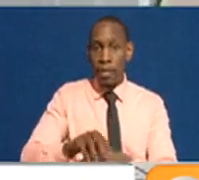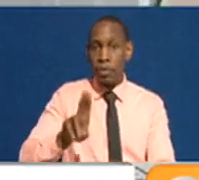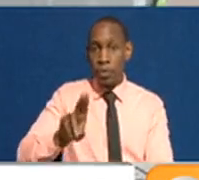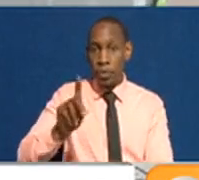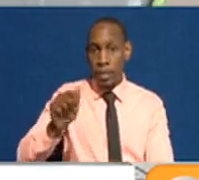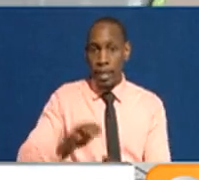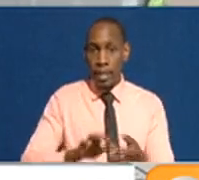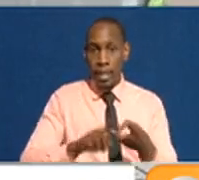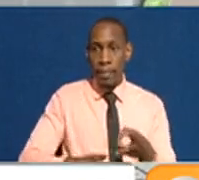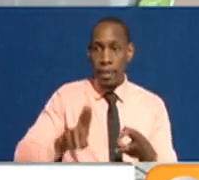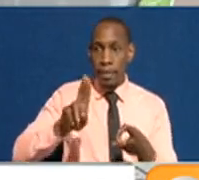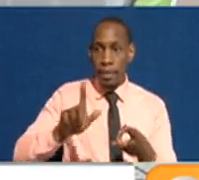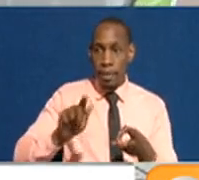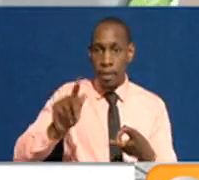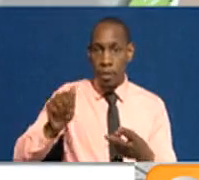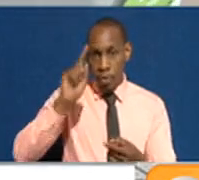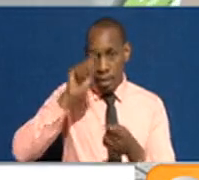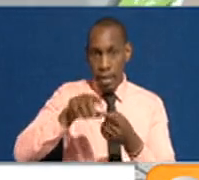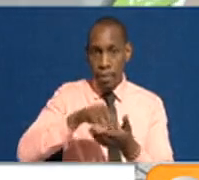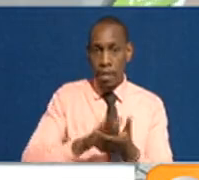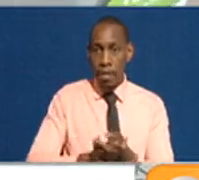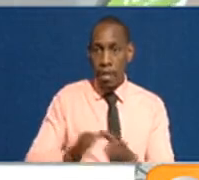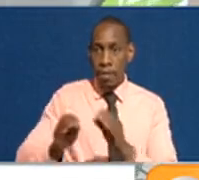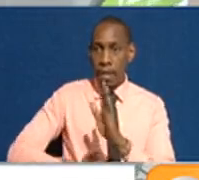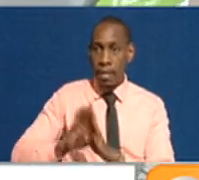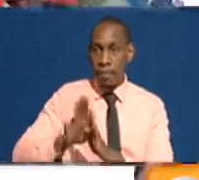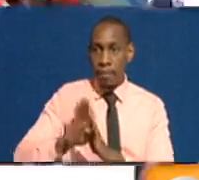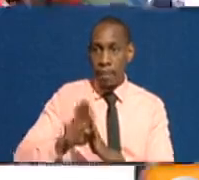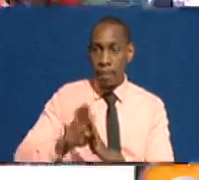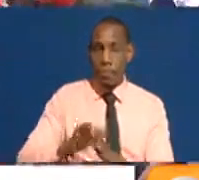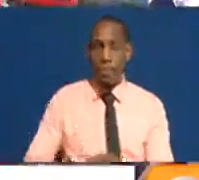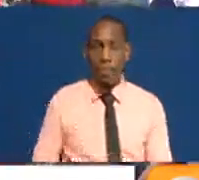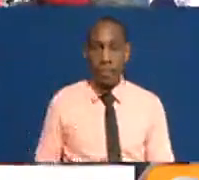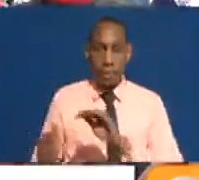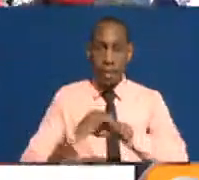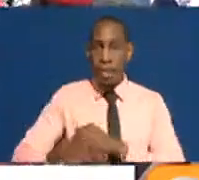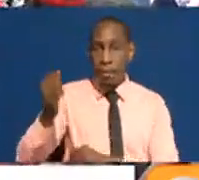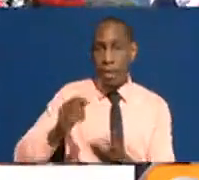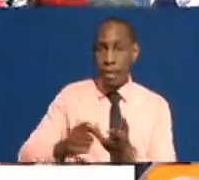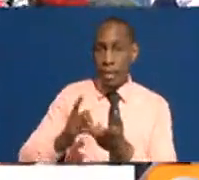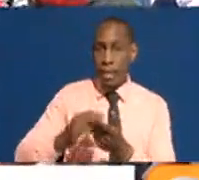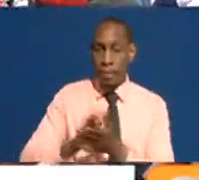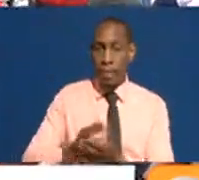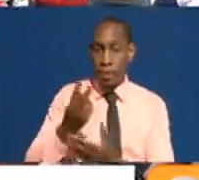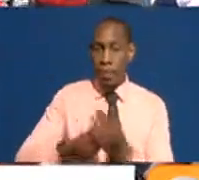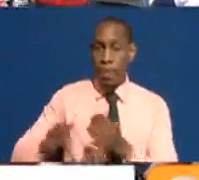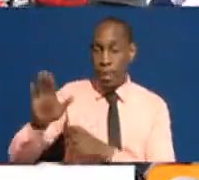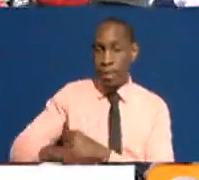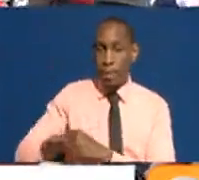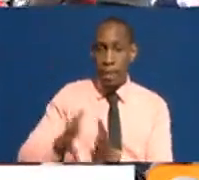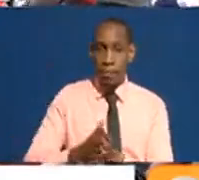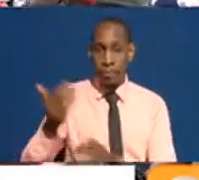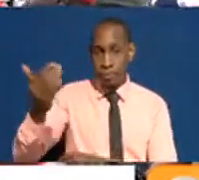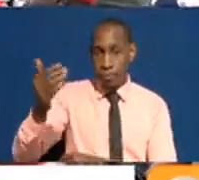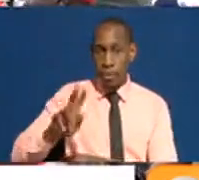ticket. And Luka Kigen is seeking the seat on Chama cha Maendeleo ticket. Politics of numbers in the bicameral parliament